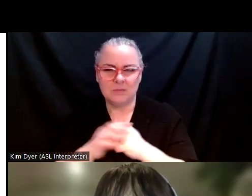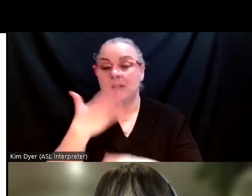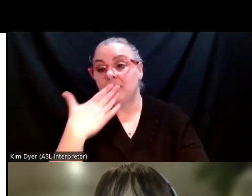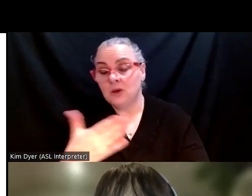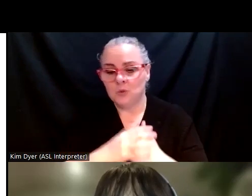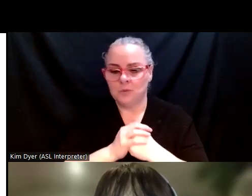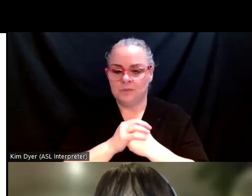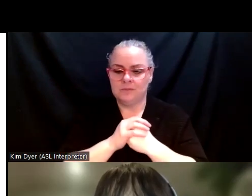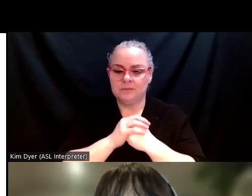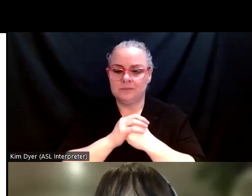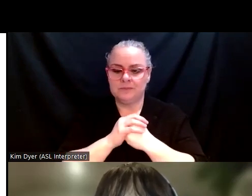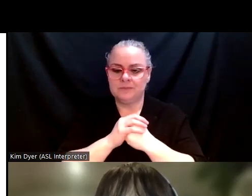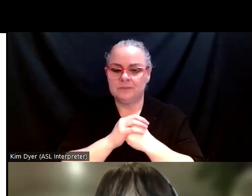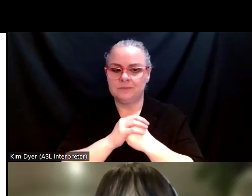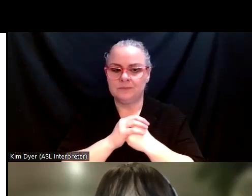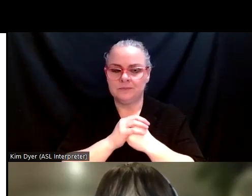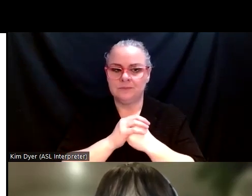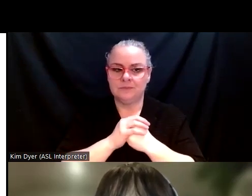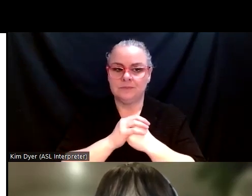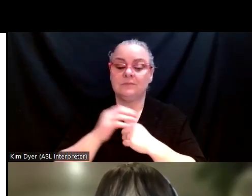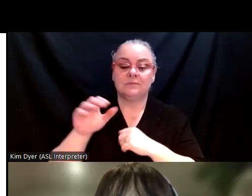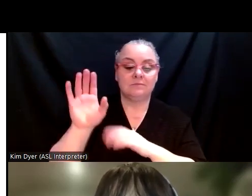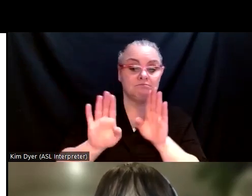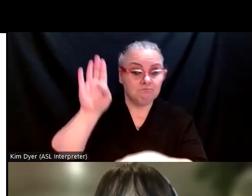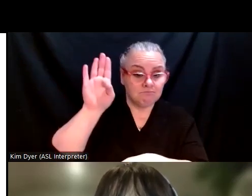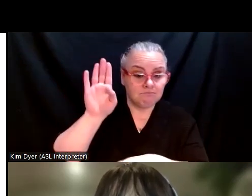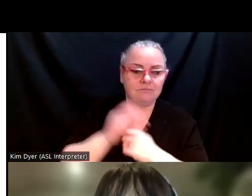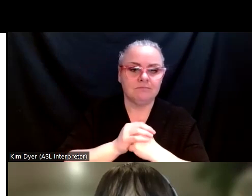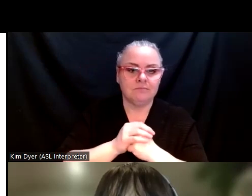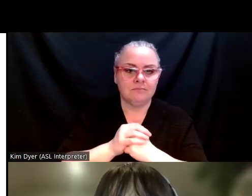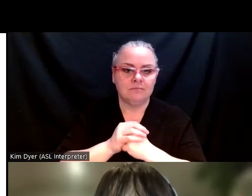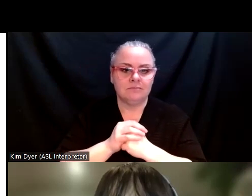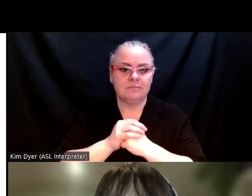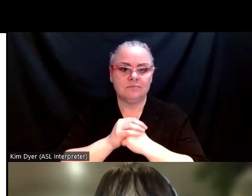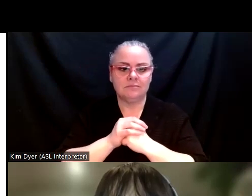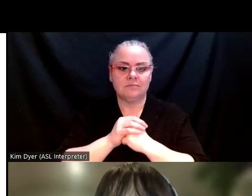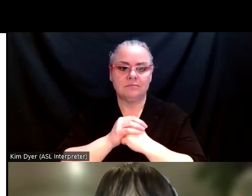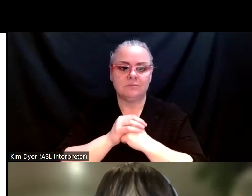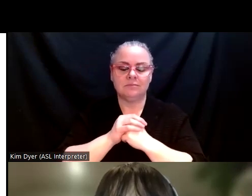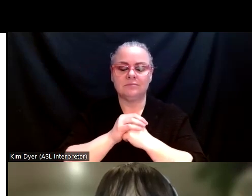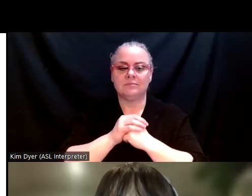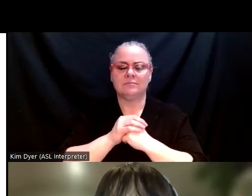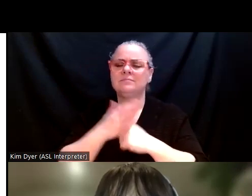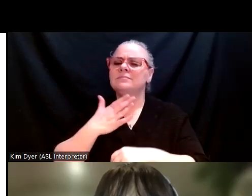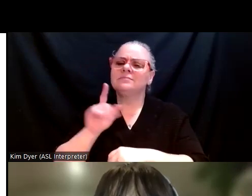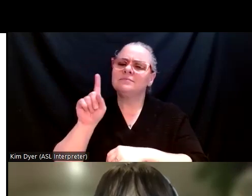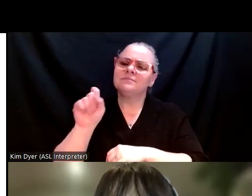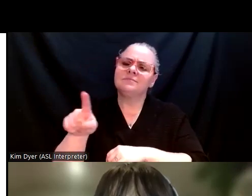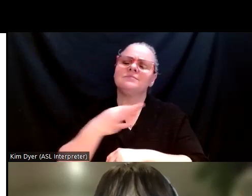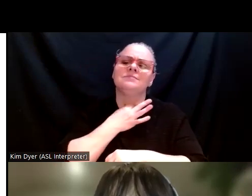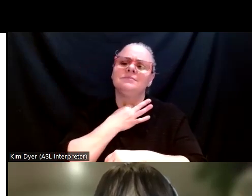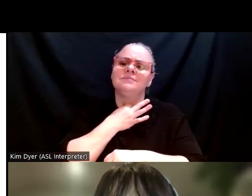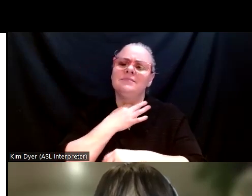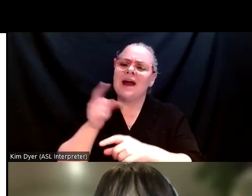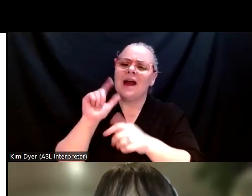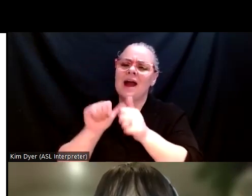that. I see Ms. Spence has a hand up. So the question becomes, how do I get to the